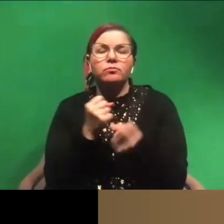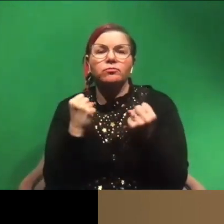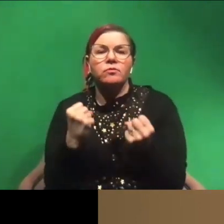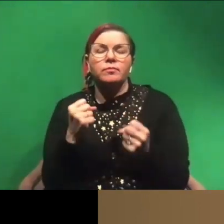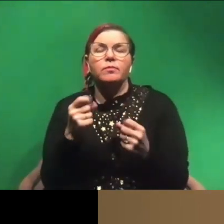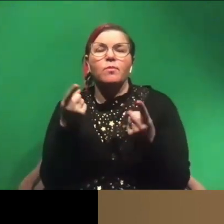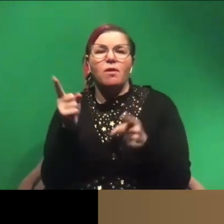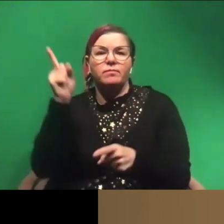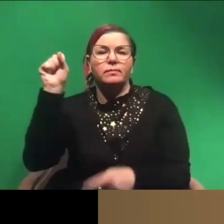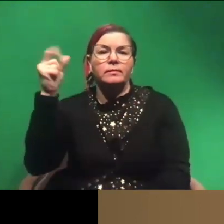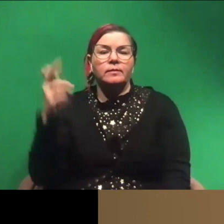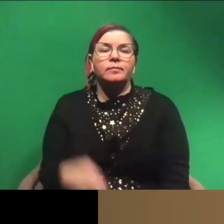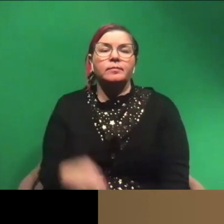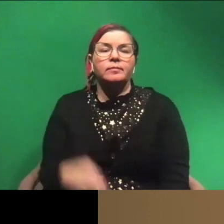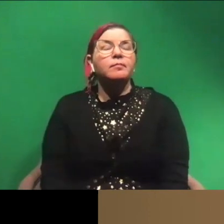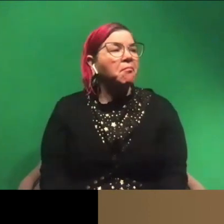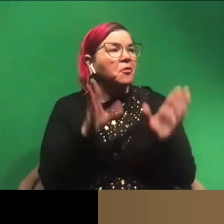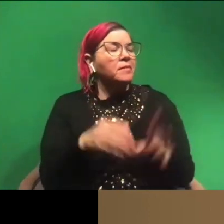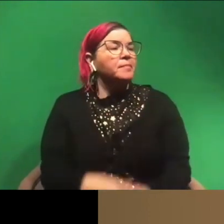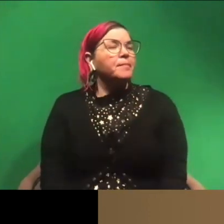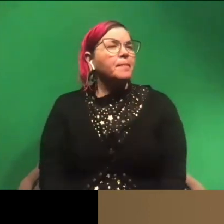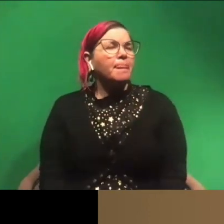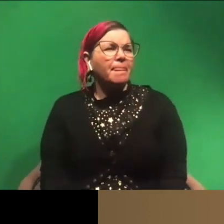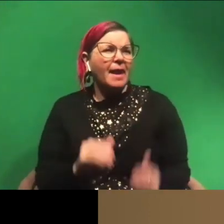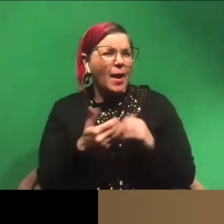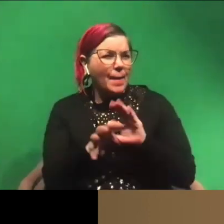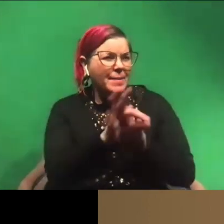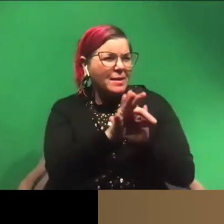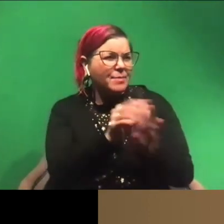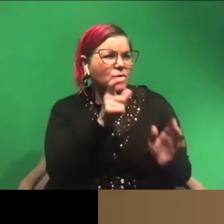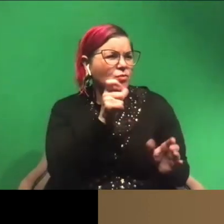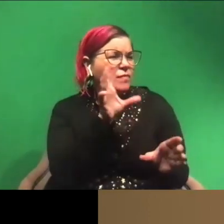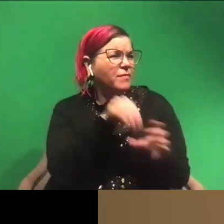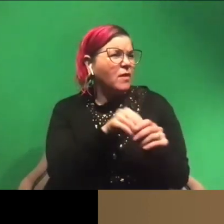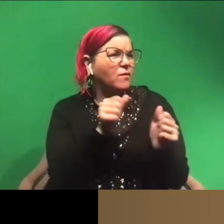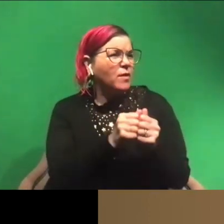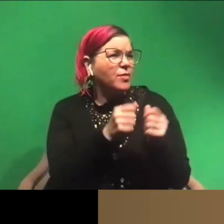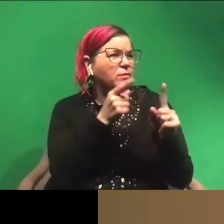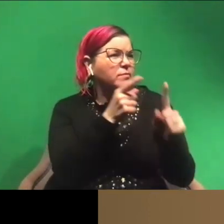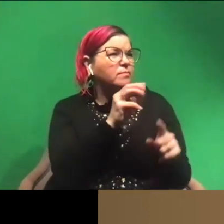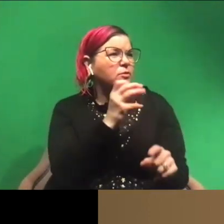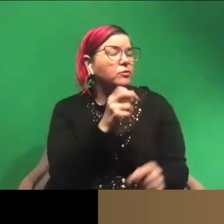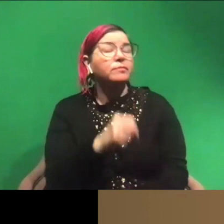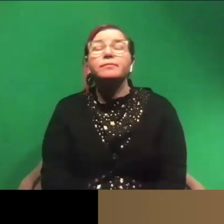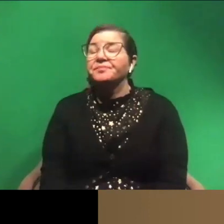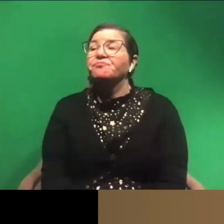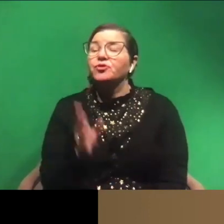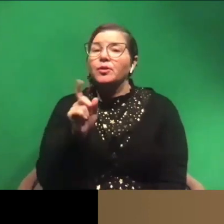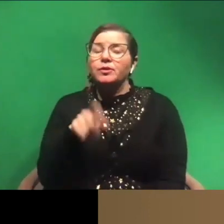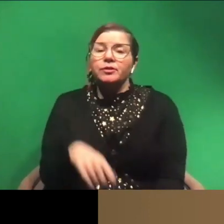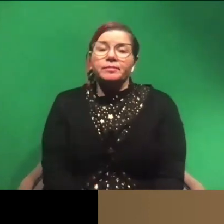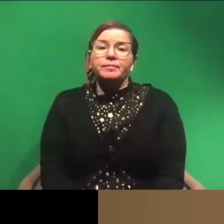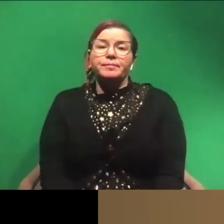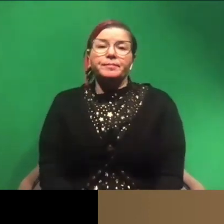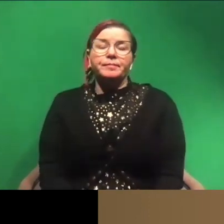they're in space. Great. How do they pick who will go on these missions? That is a great question.